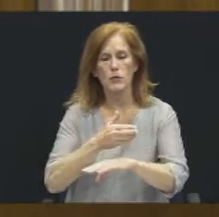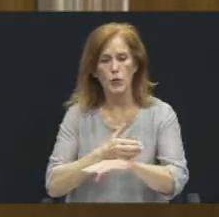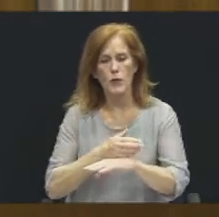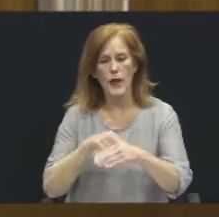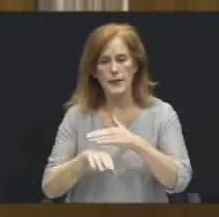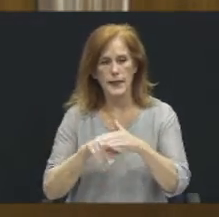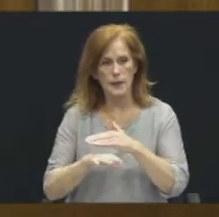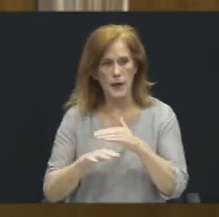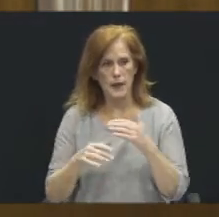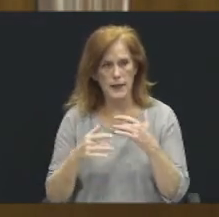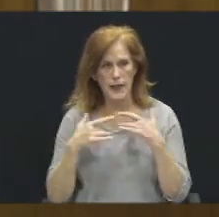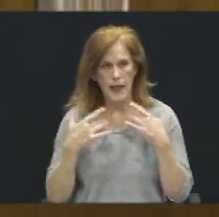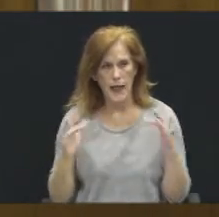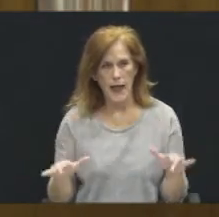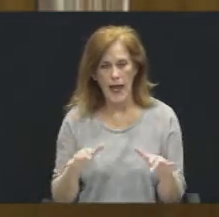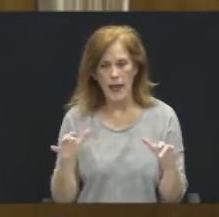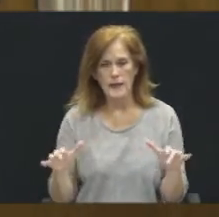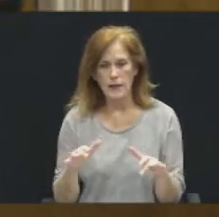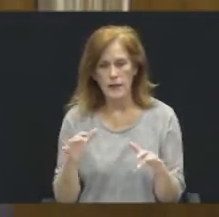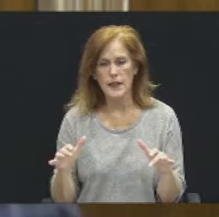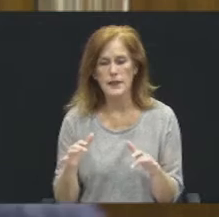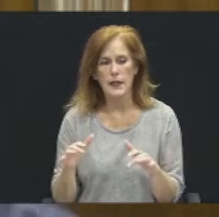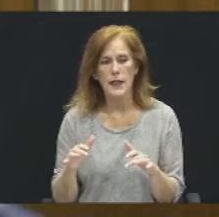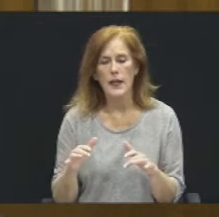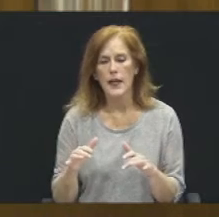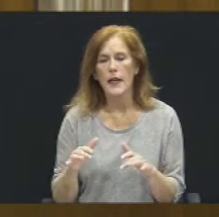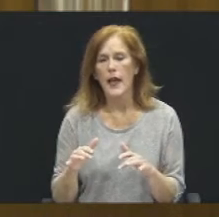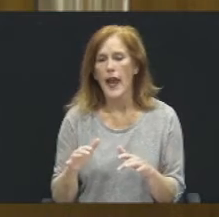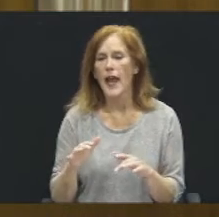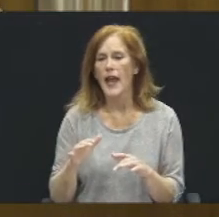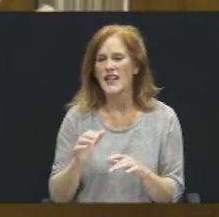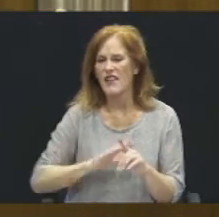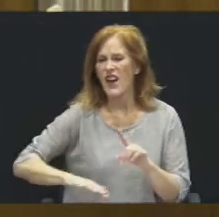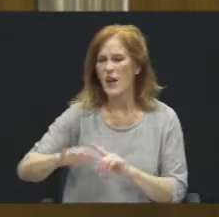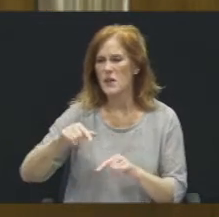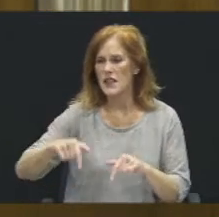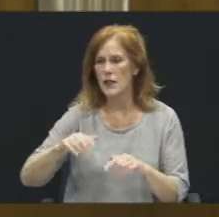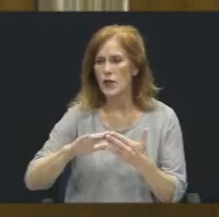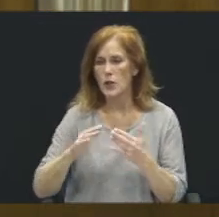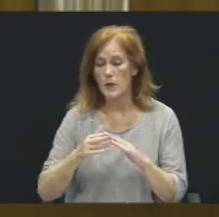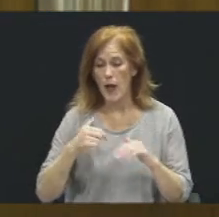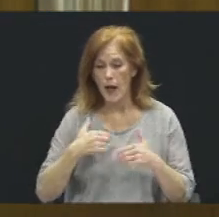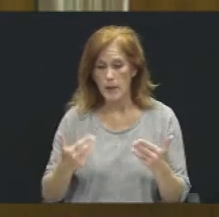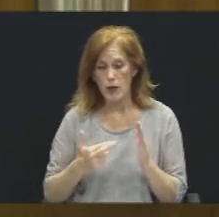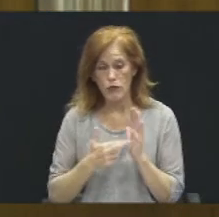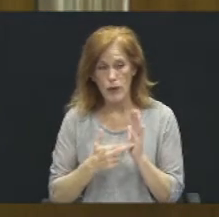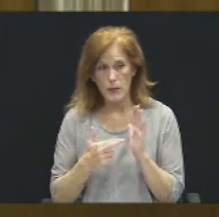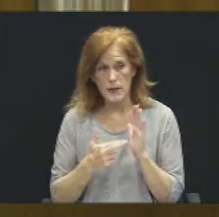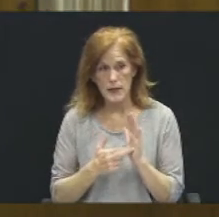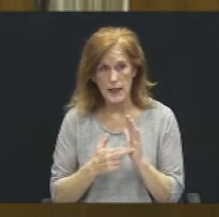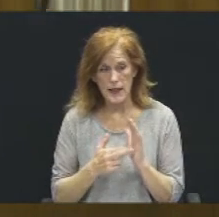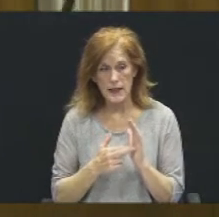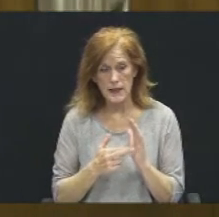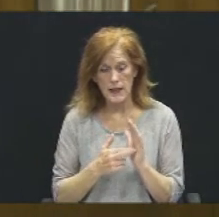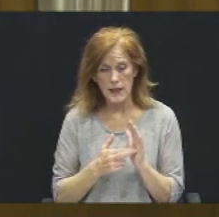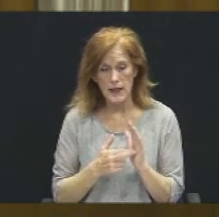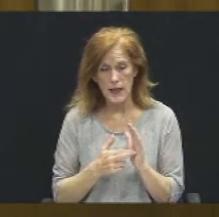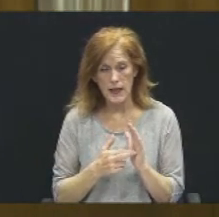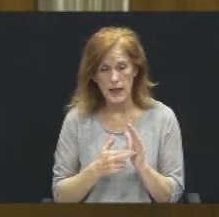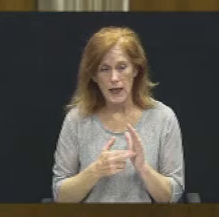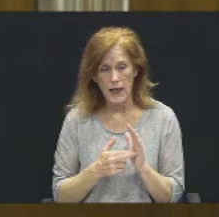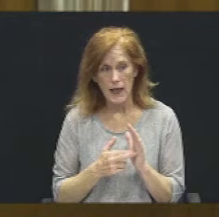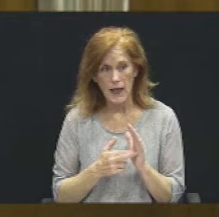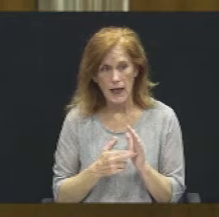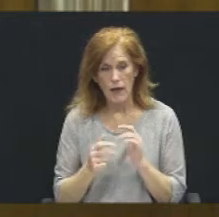of activities and environments in our community. And I am here representing the interests of the